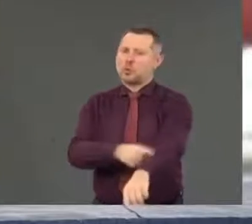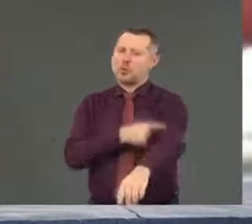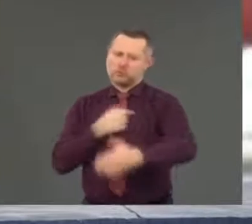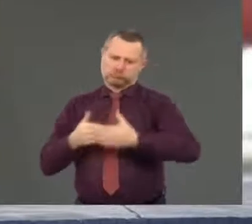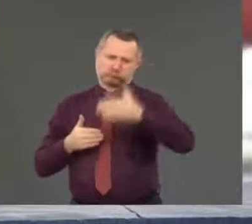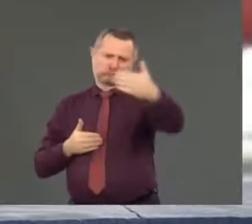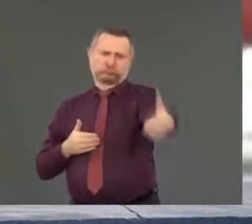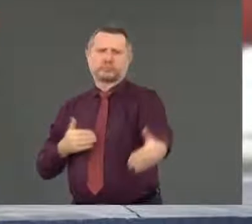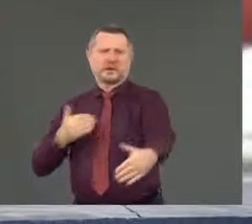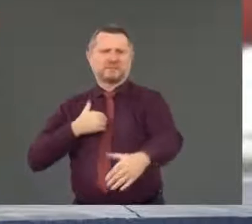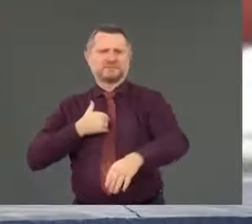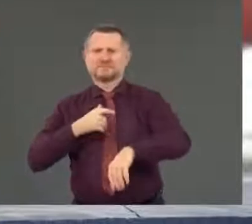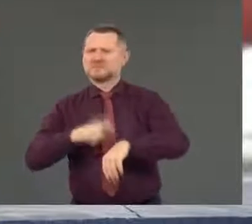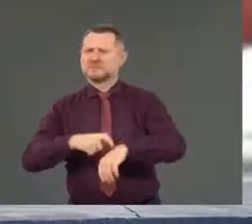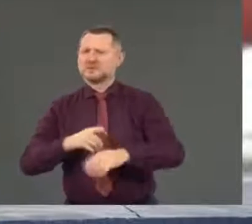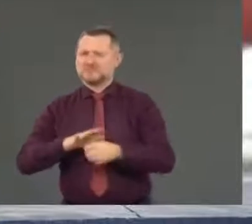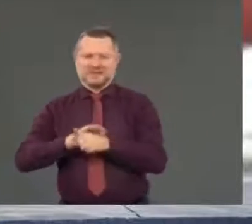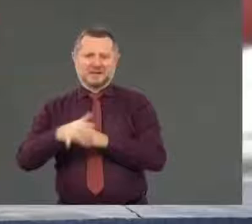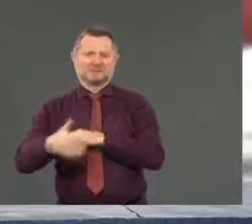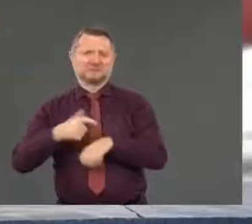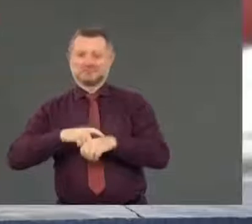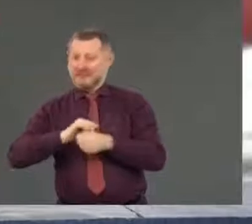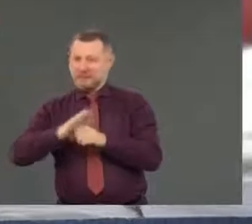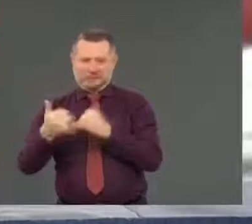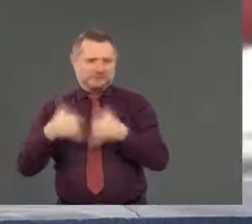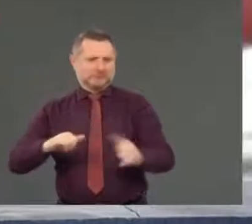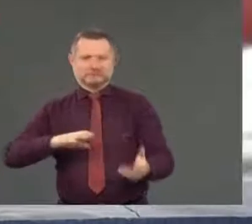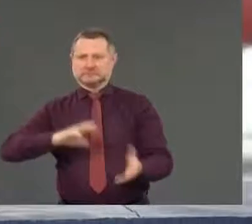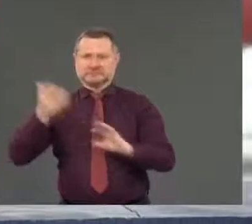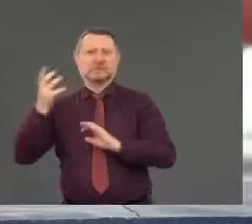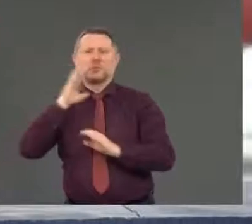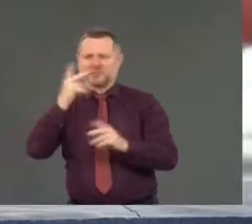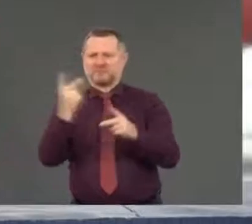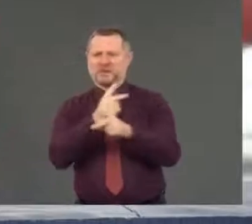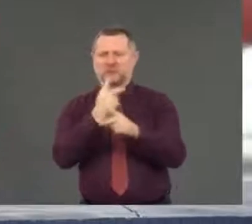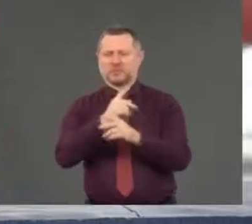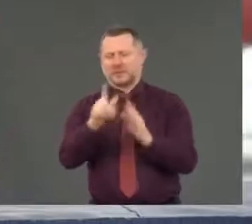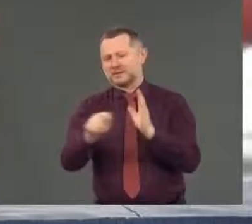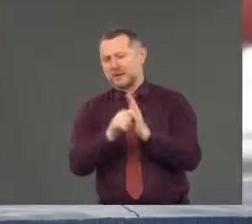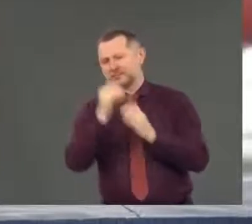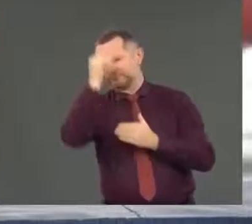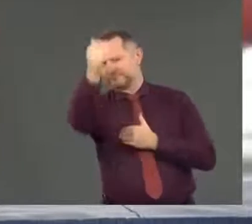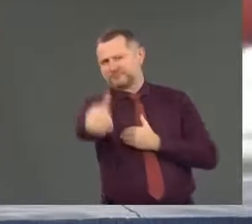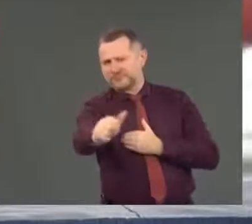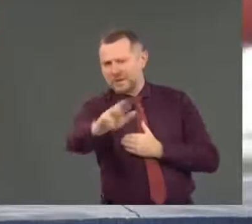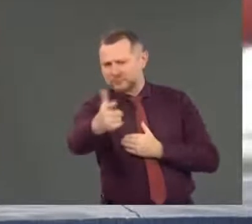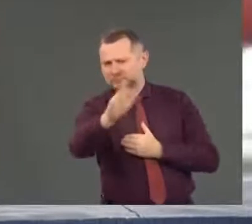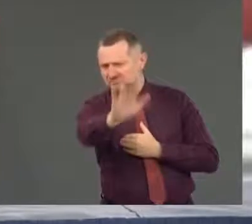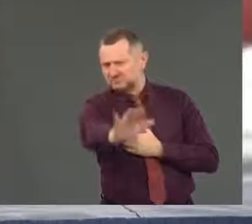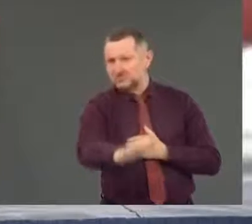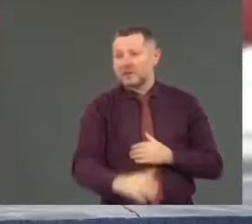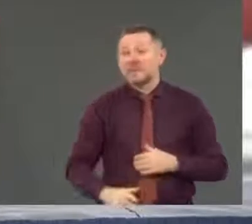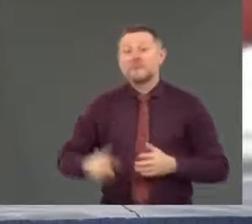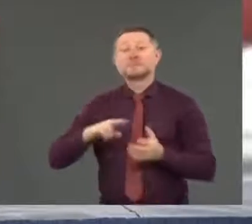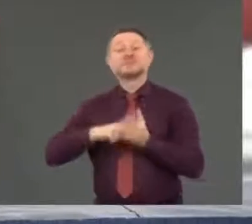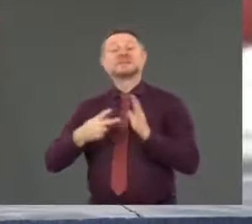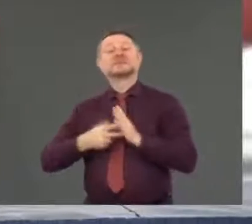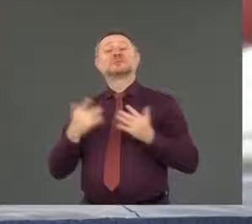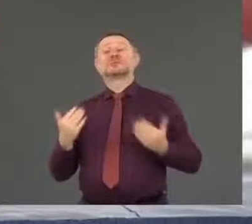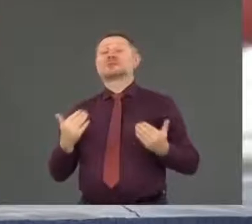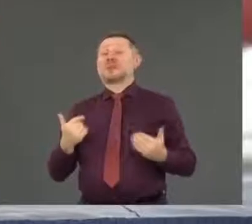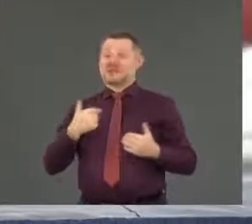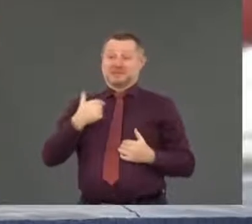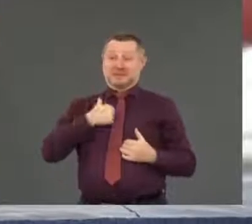we're still in this chaos in August, we'll figure it out then. But that doesn't mean if you can pay the